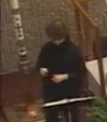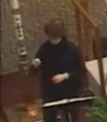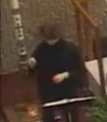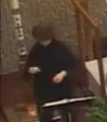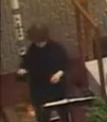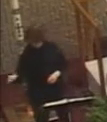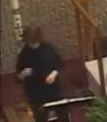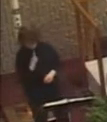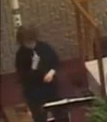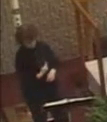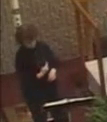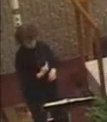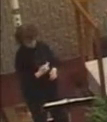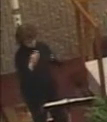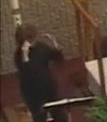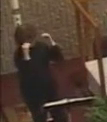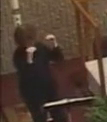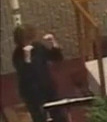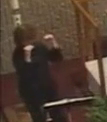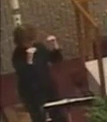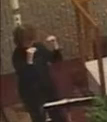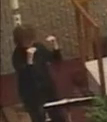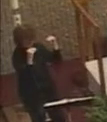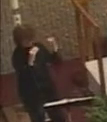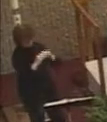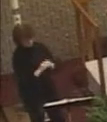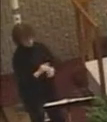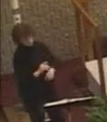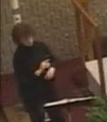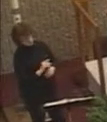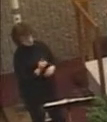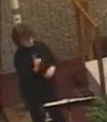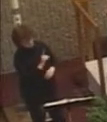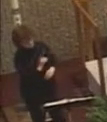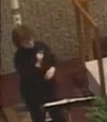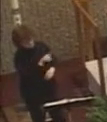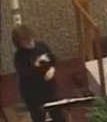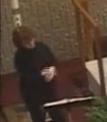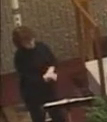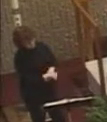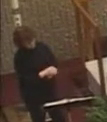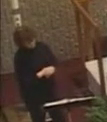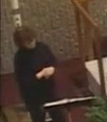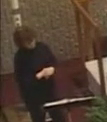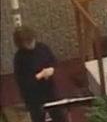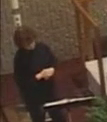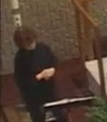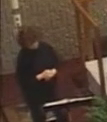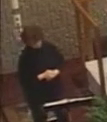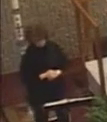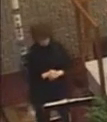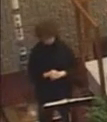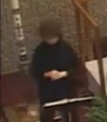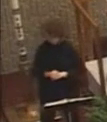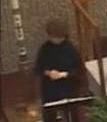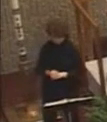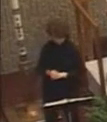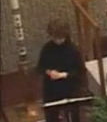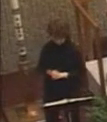you looking for?" They said to him, "Rabbi," which translated means